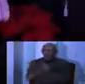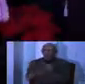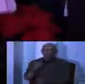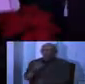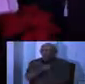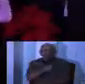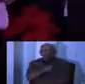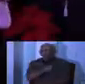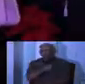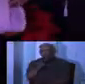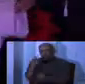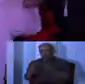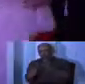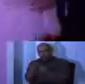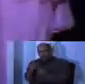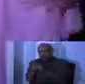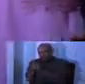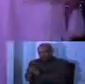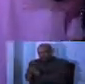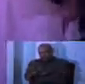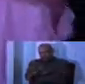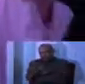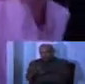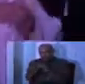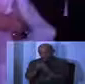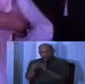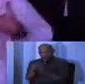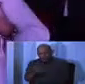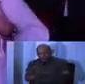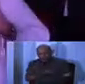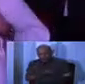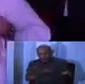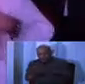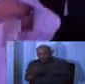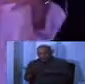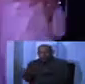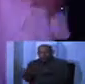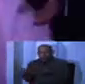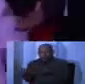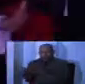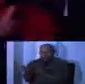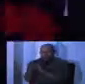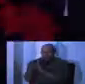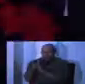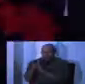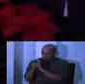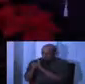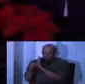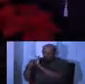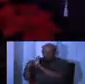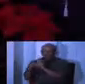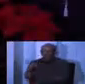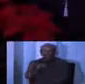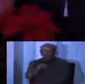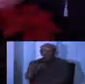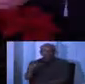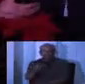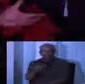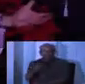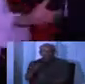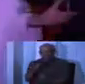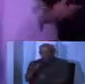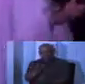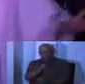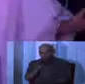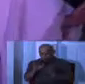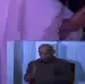as people who follow Jesus have also been called to emulate and to model. And when the